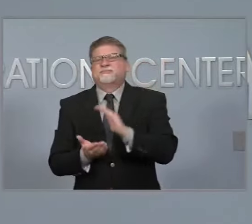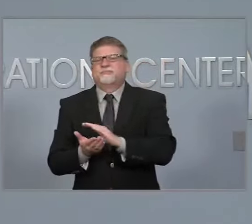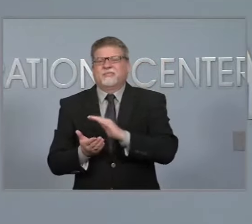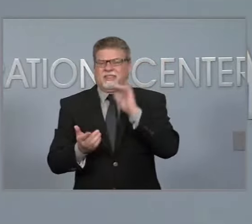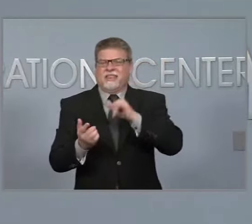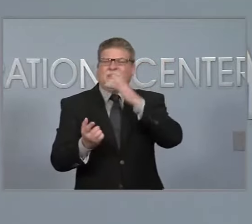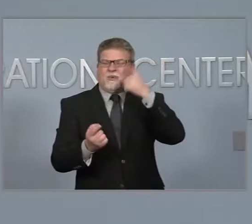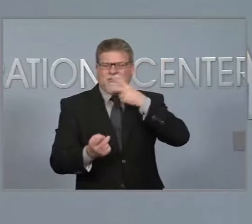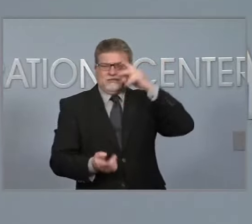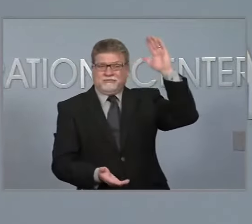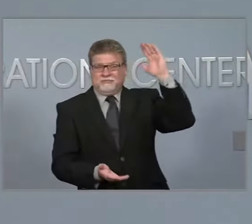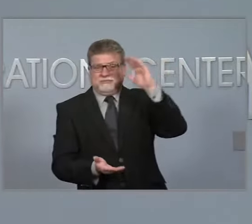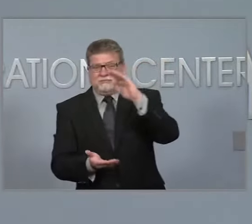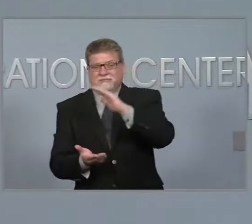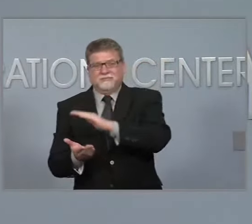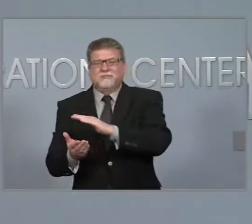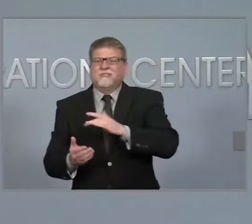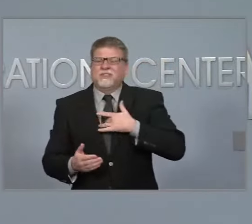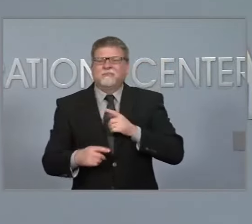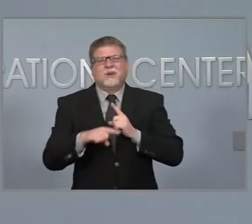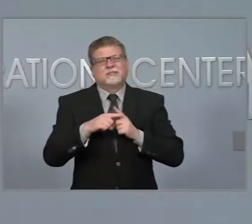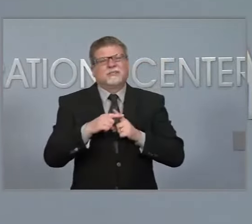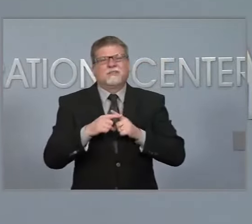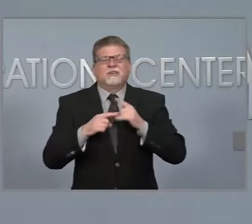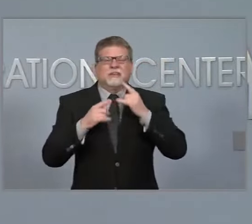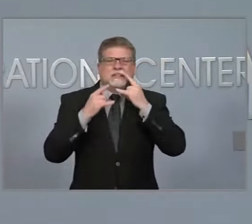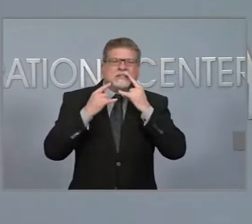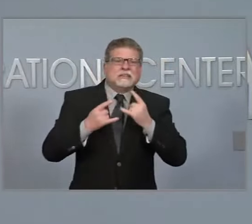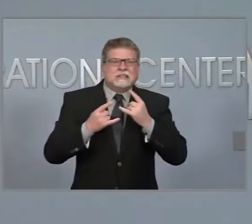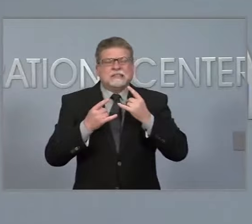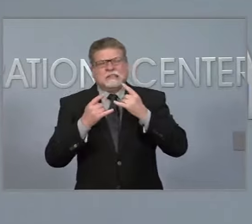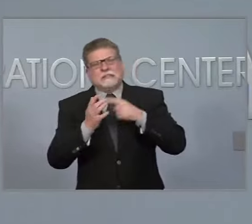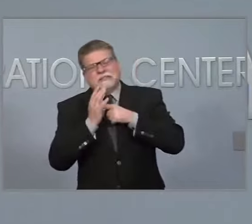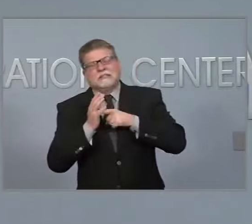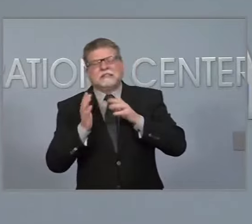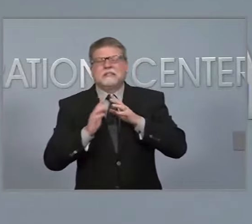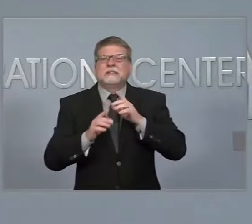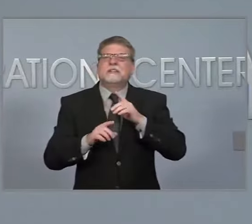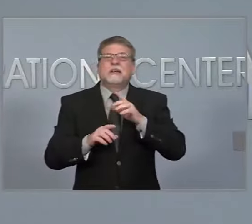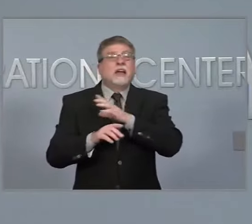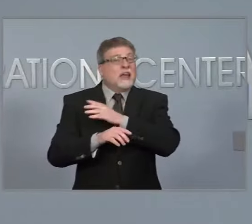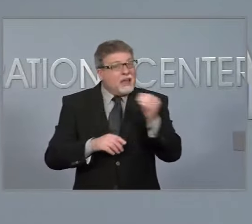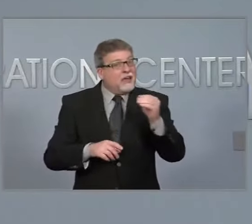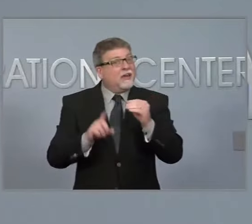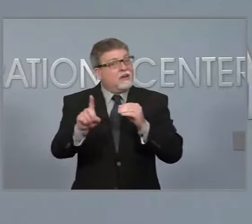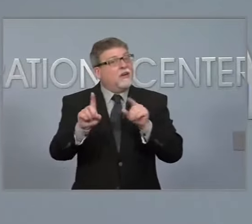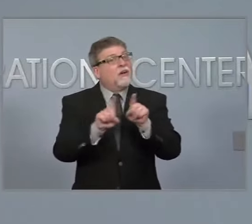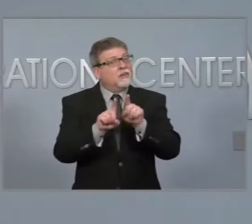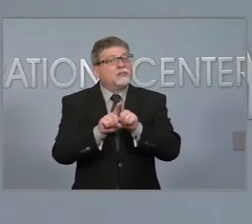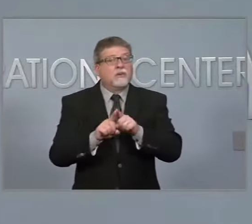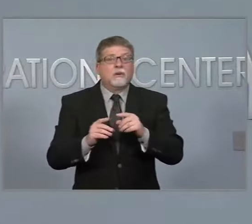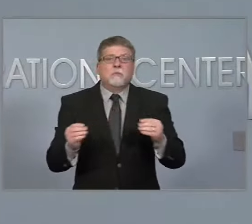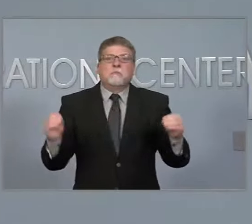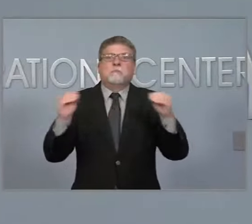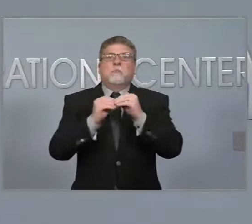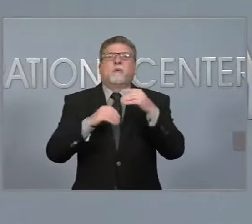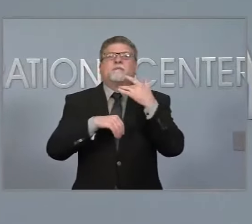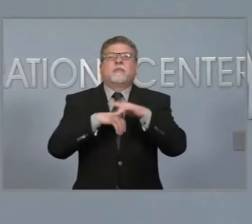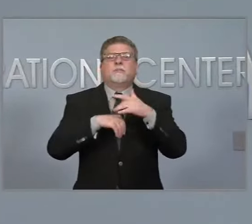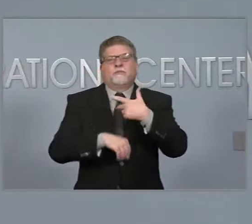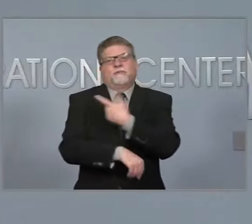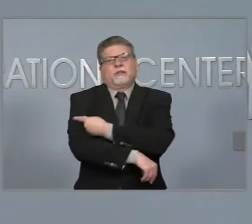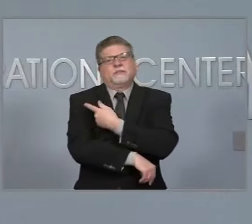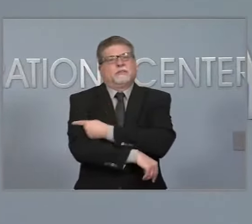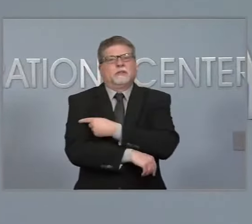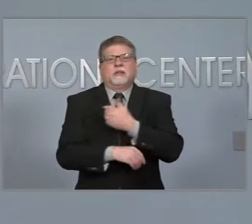seeing trends moving in the right direction and continuing to move. And at the same time, we know vaccines and treatments are available, and we are